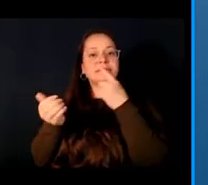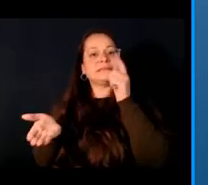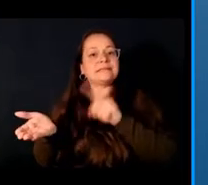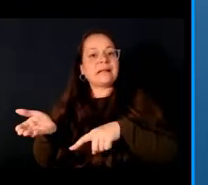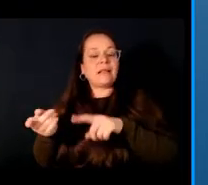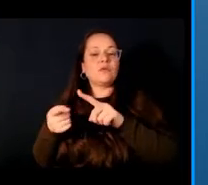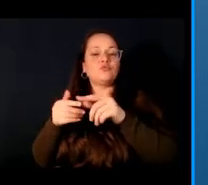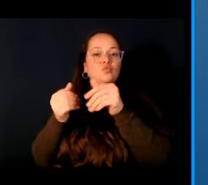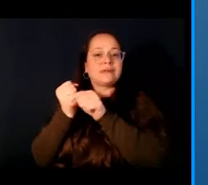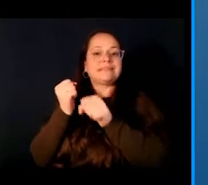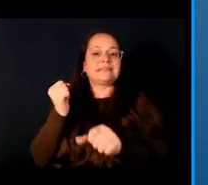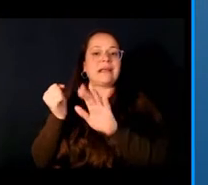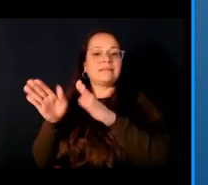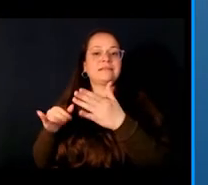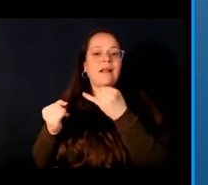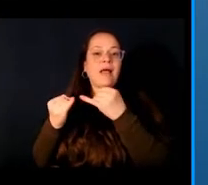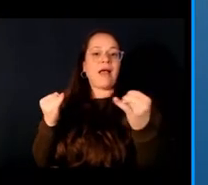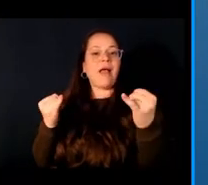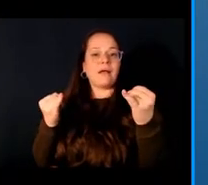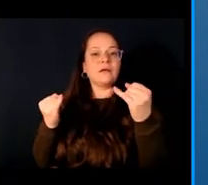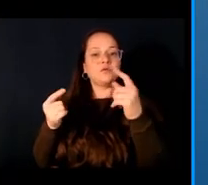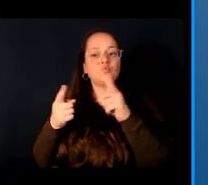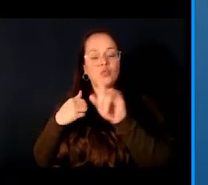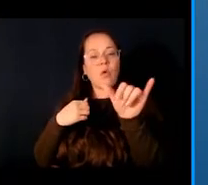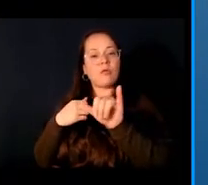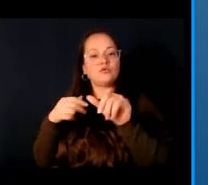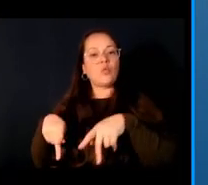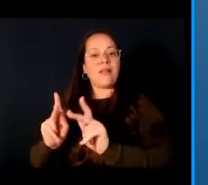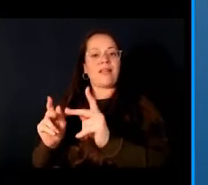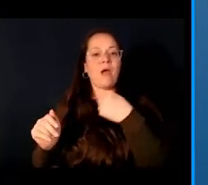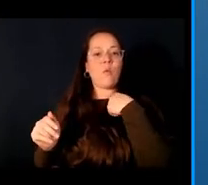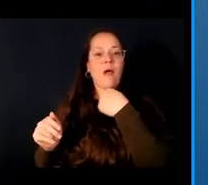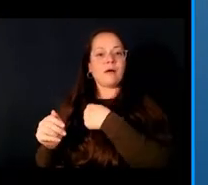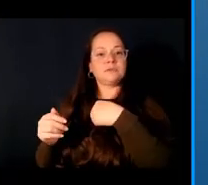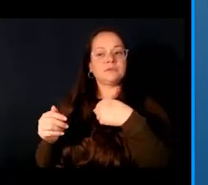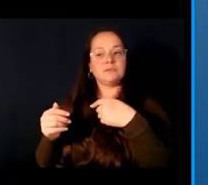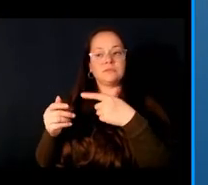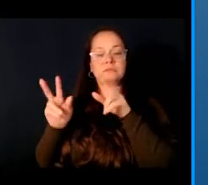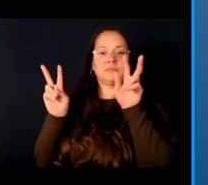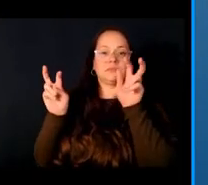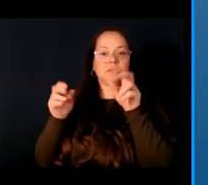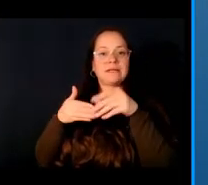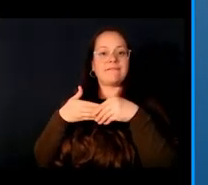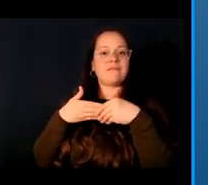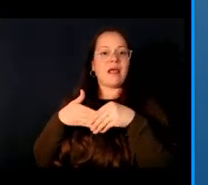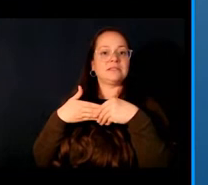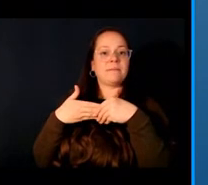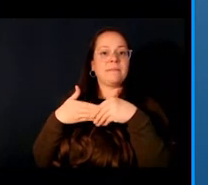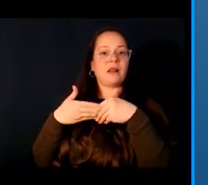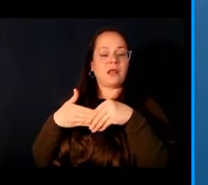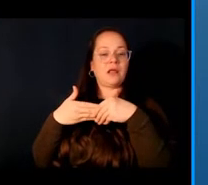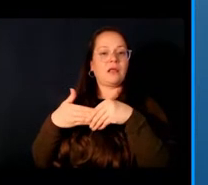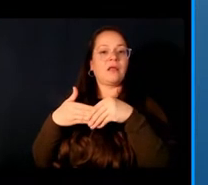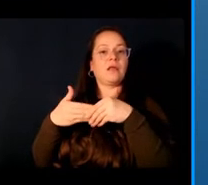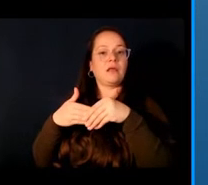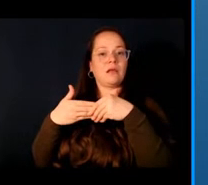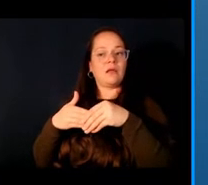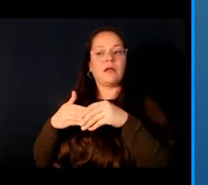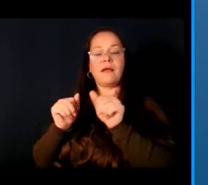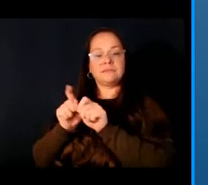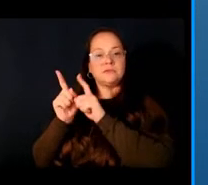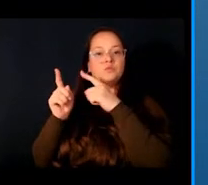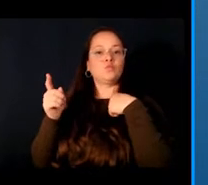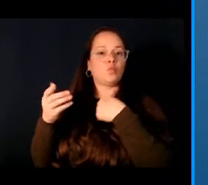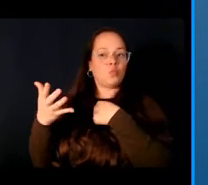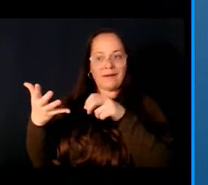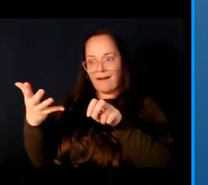extend the deadlines which will also allow us a measure of flexibility fixed flexibility as we navigate